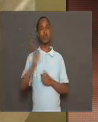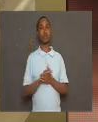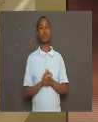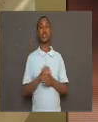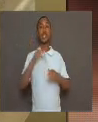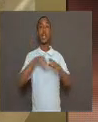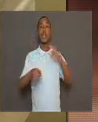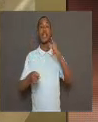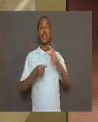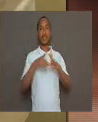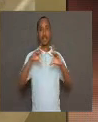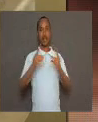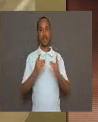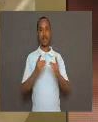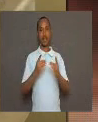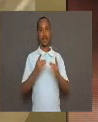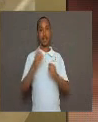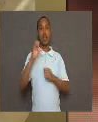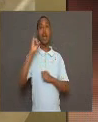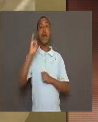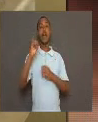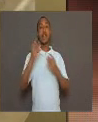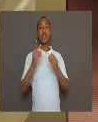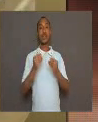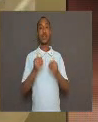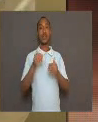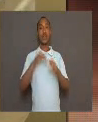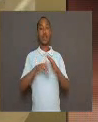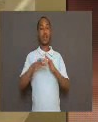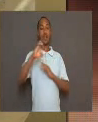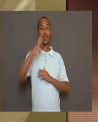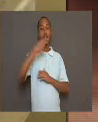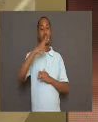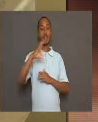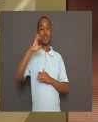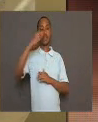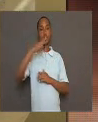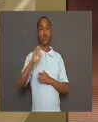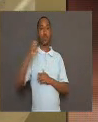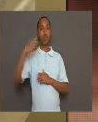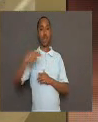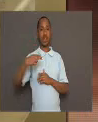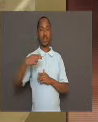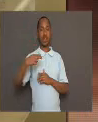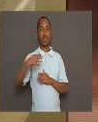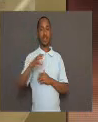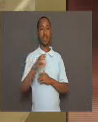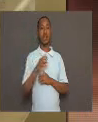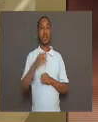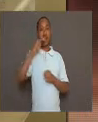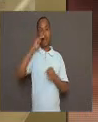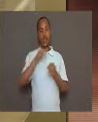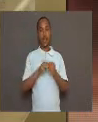In the third set, the iodine dissolves in ethanol. Naphthalene dissolves in